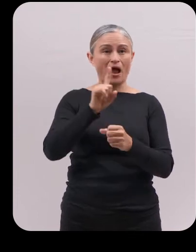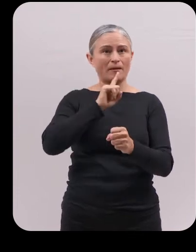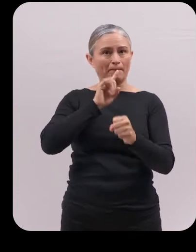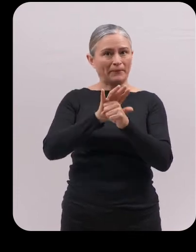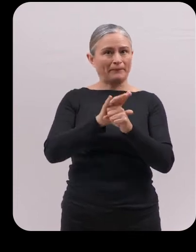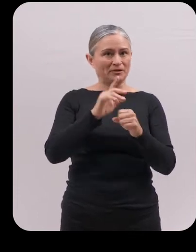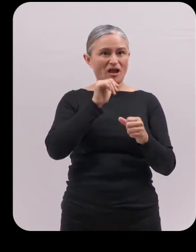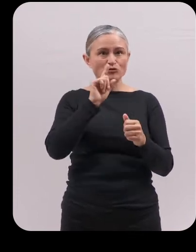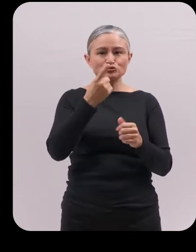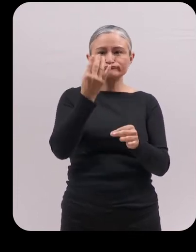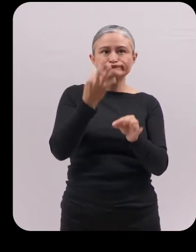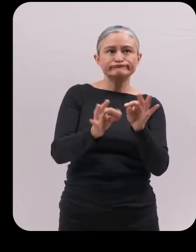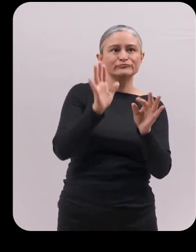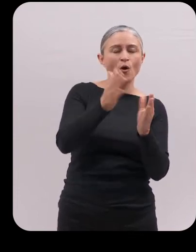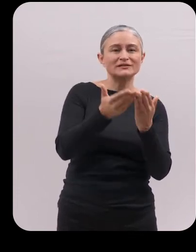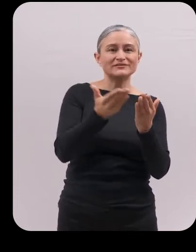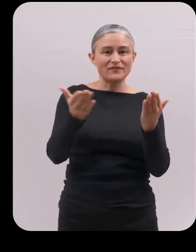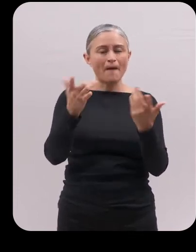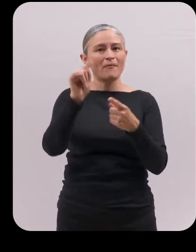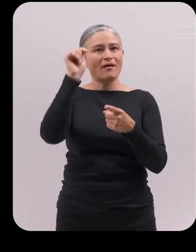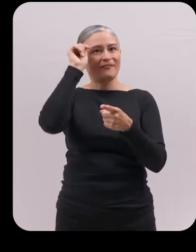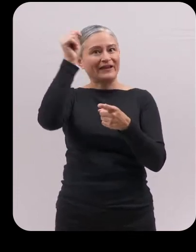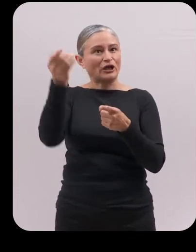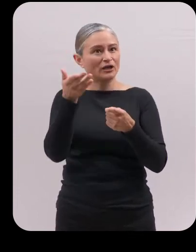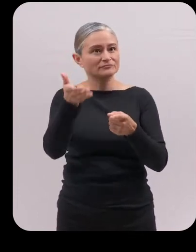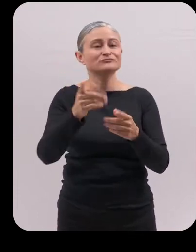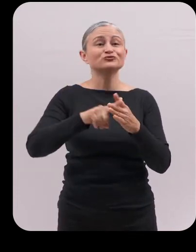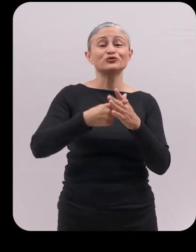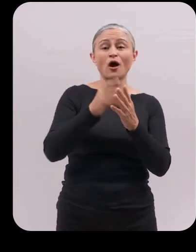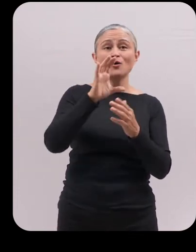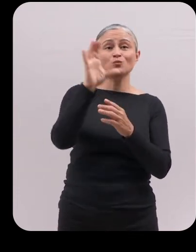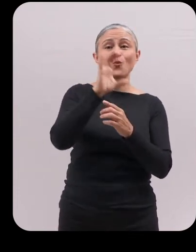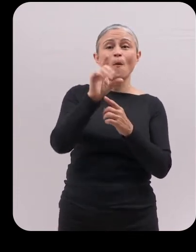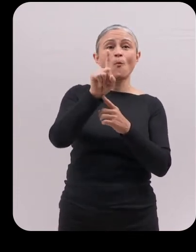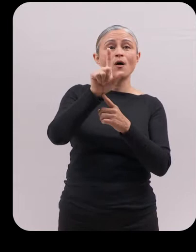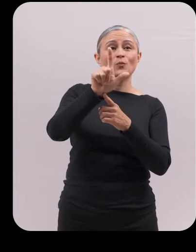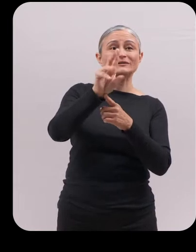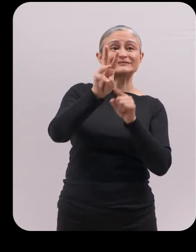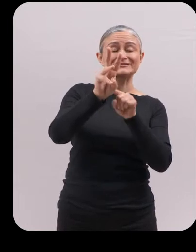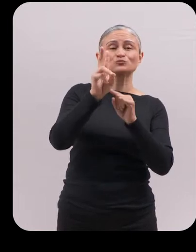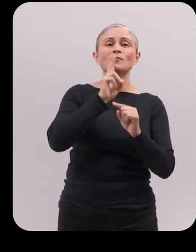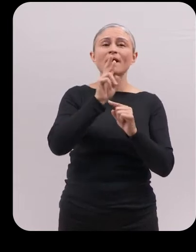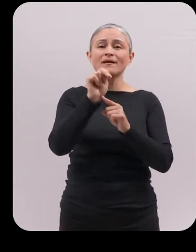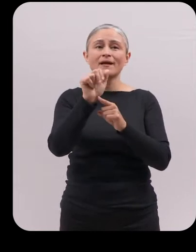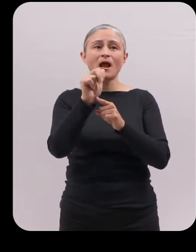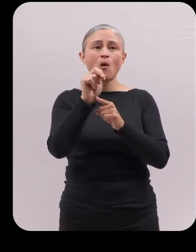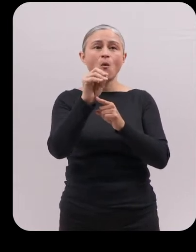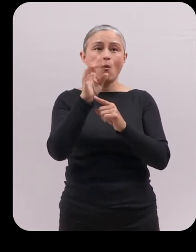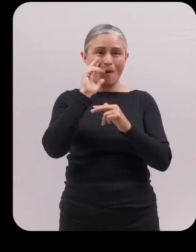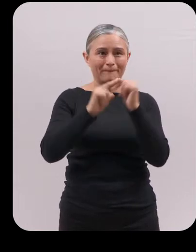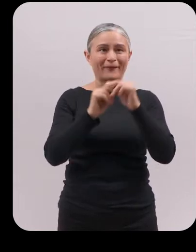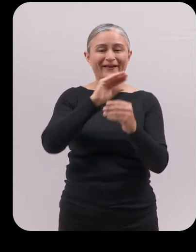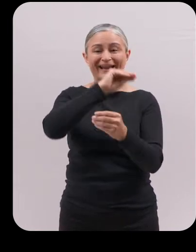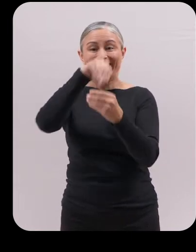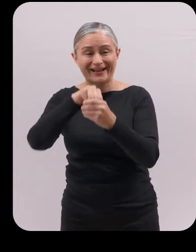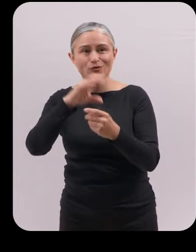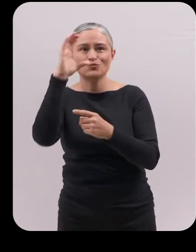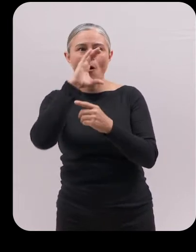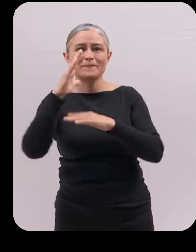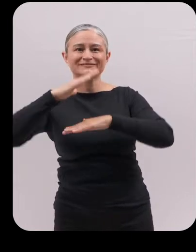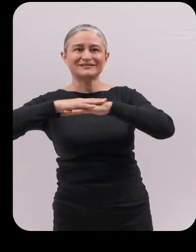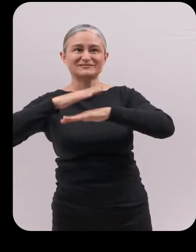just theoretical for us. Starting in Chrome 126, Gemini Nano will be built into the Chrome desktop client